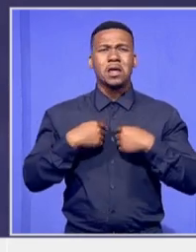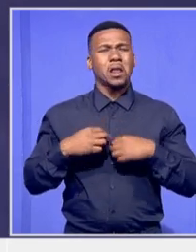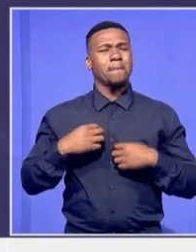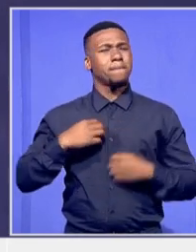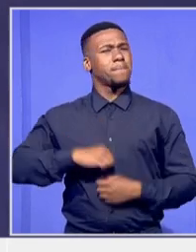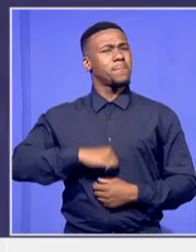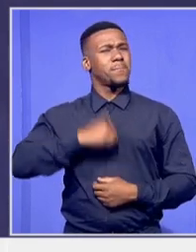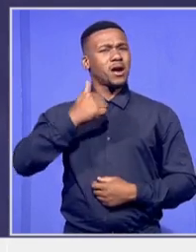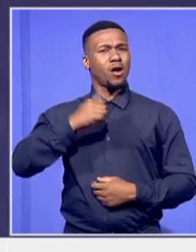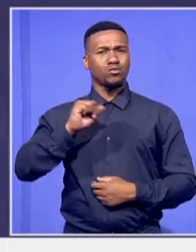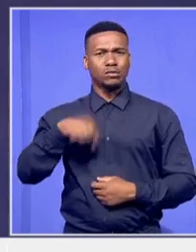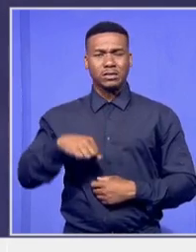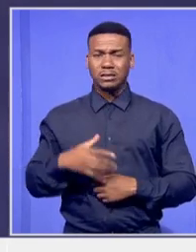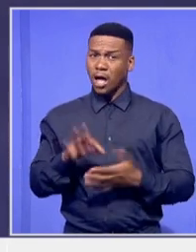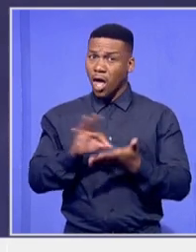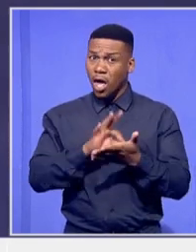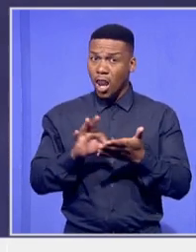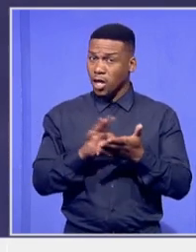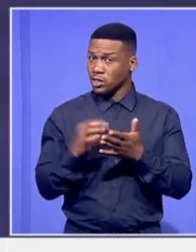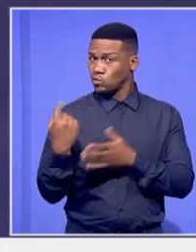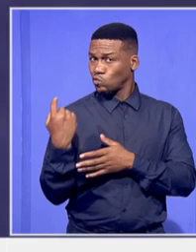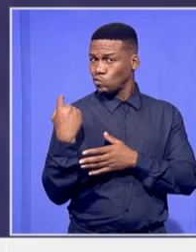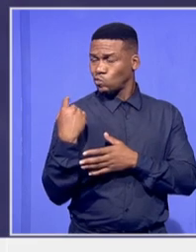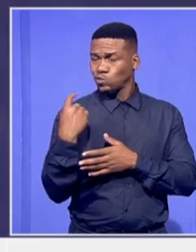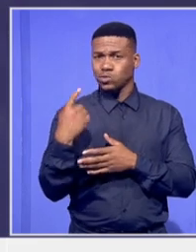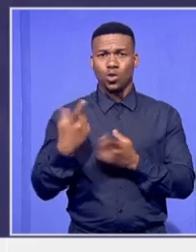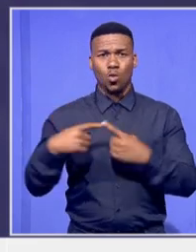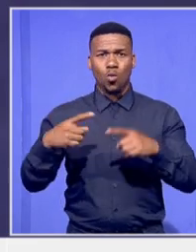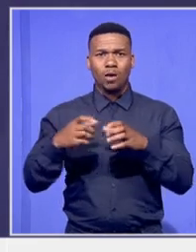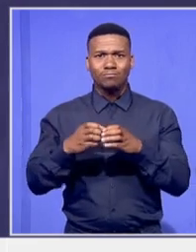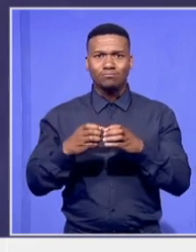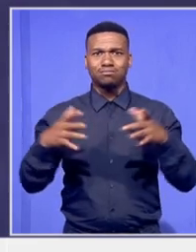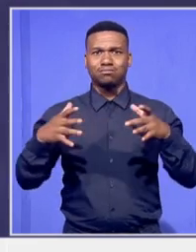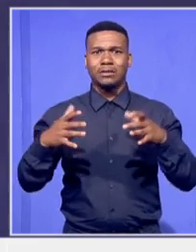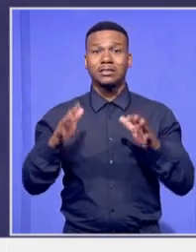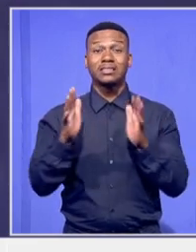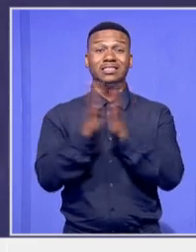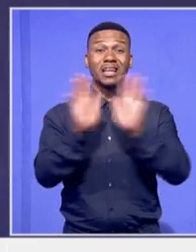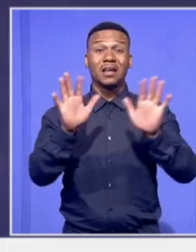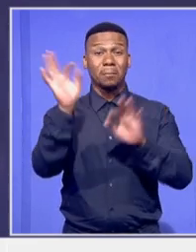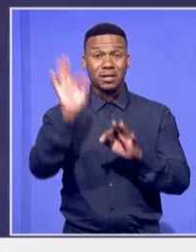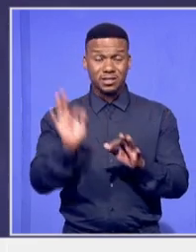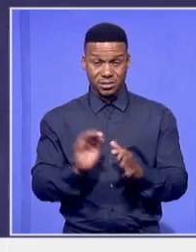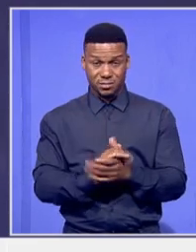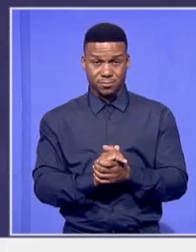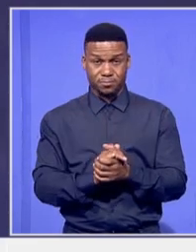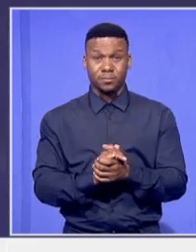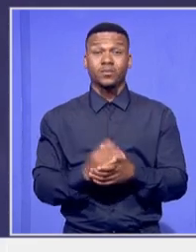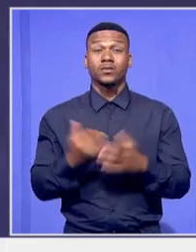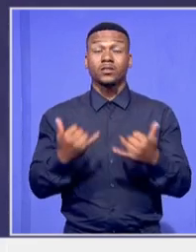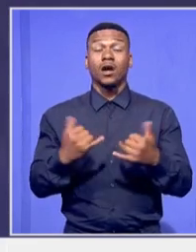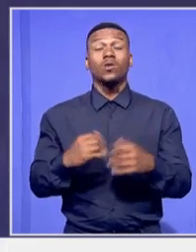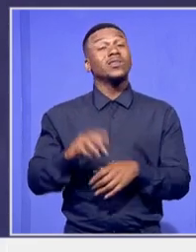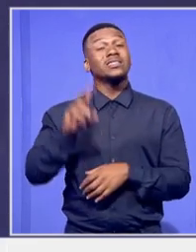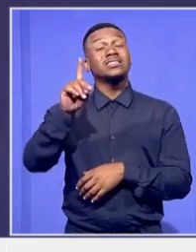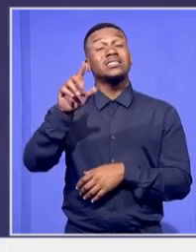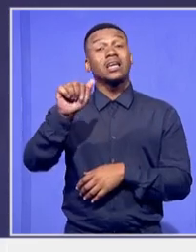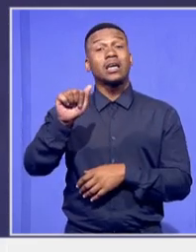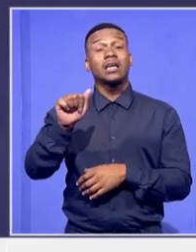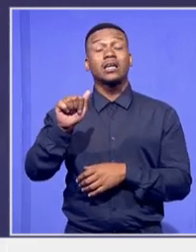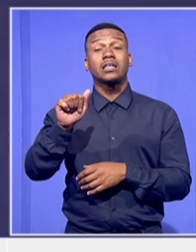in Governor Mbeki. We grew by almost 10%. The DA support at the